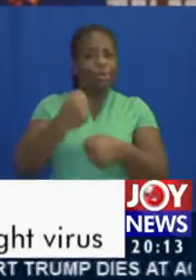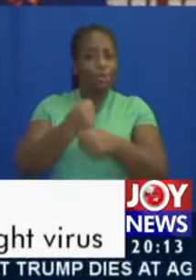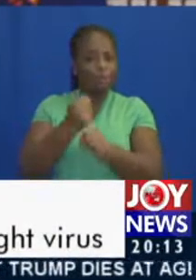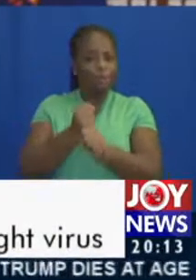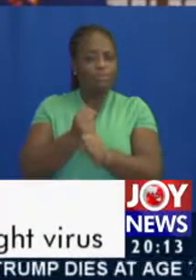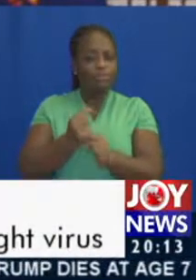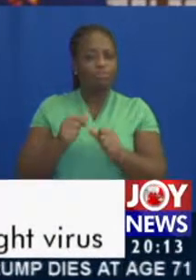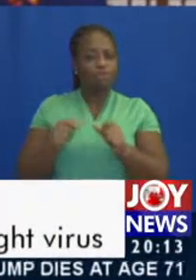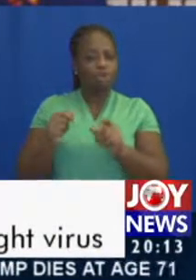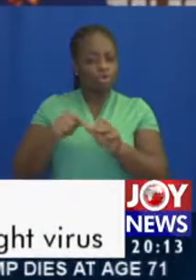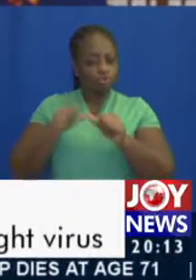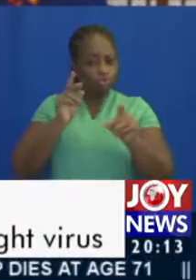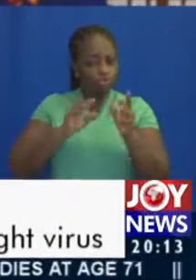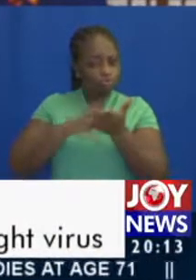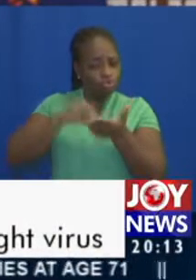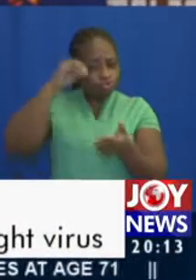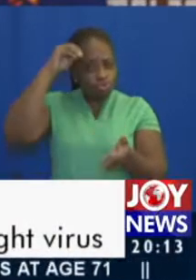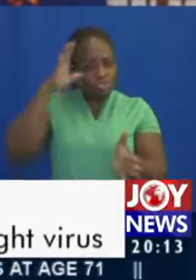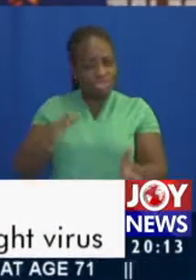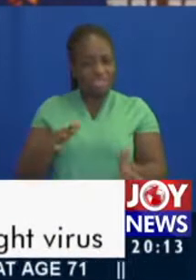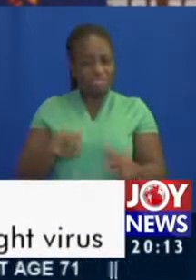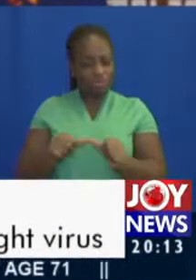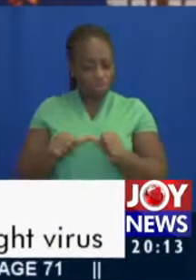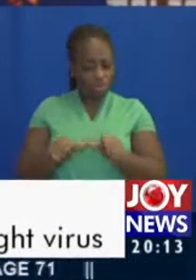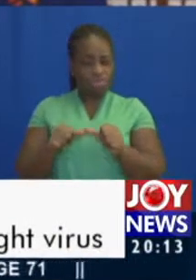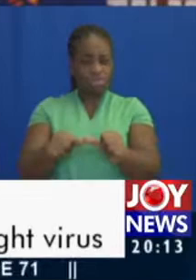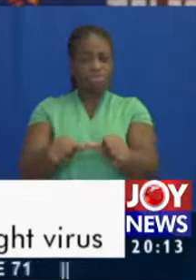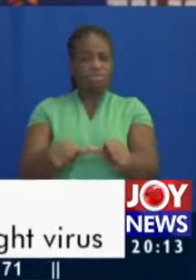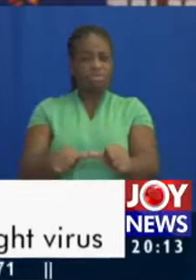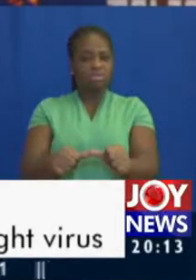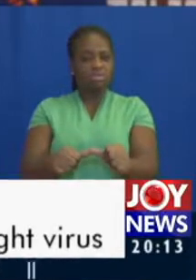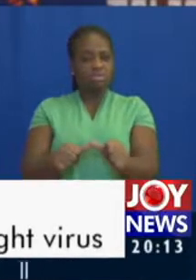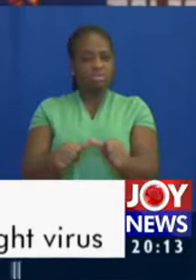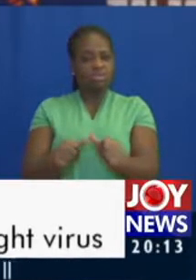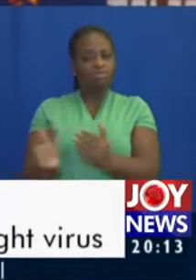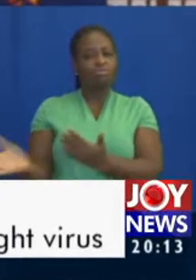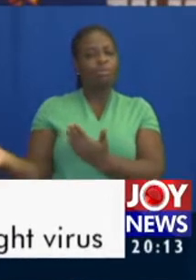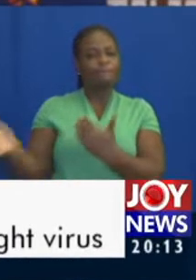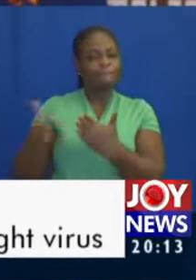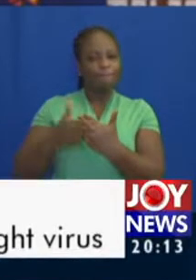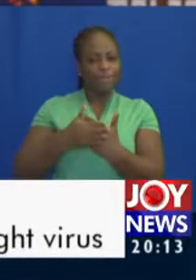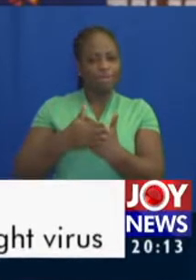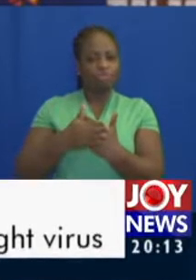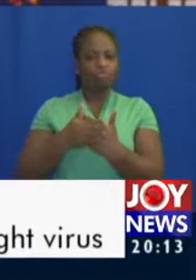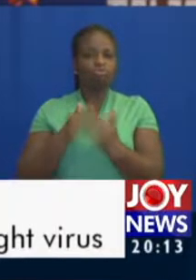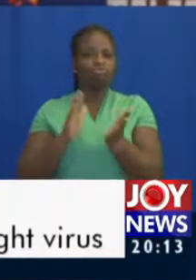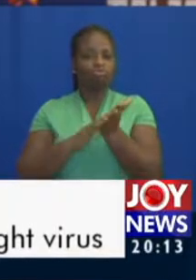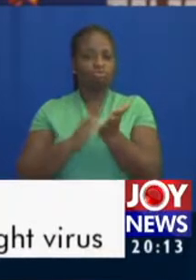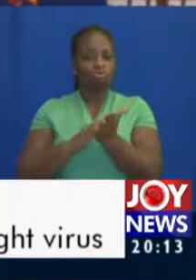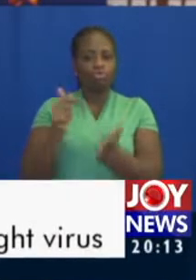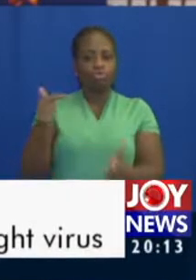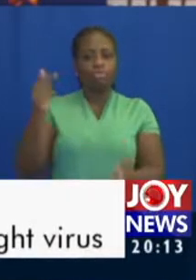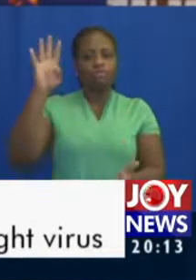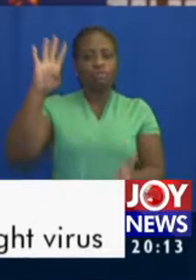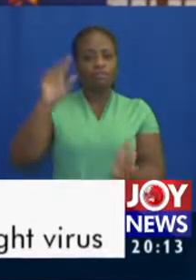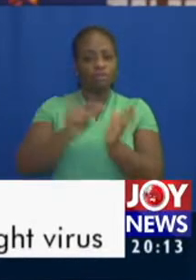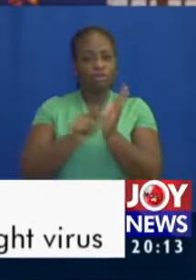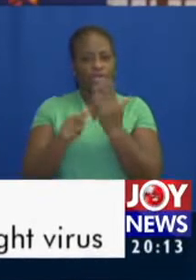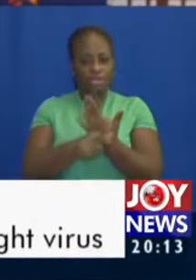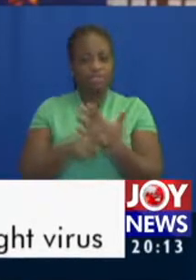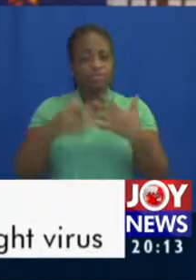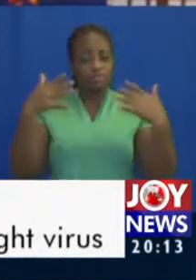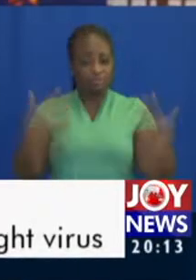continuing students in these tertiary institutions to return to school on 24th August to finish their academic year.